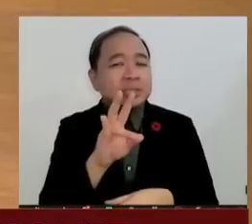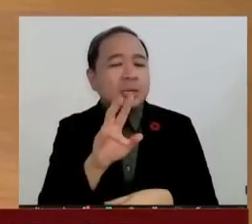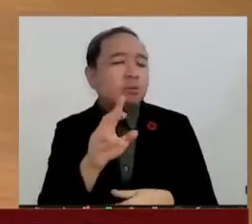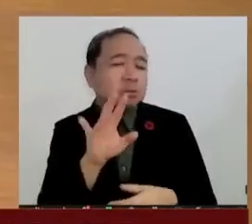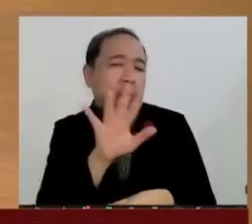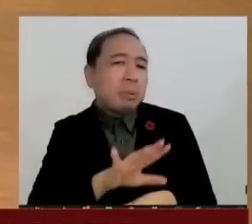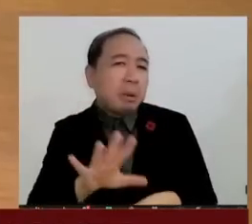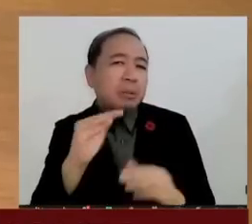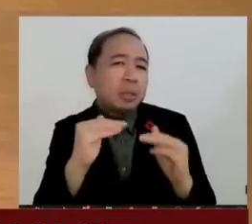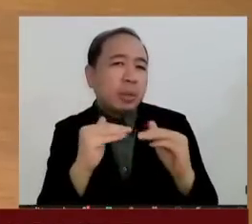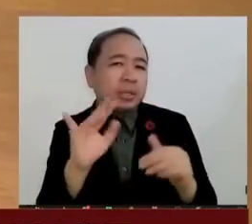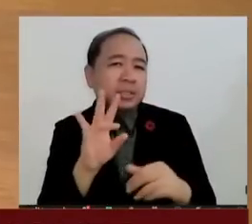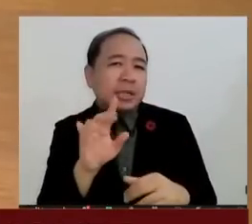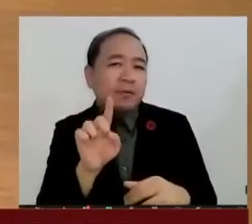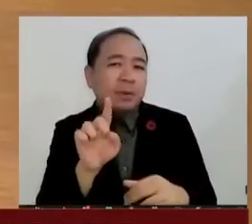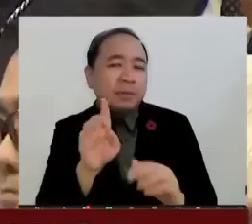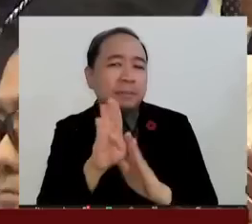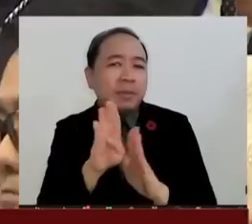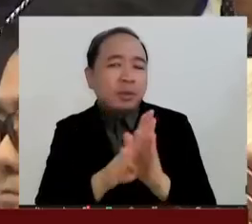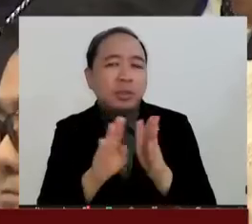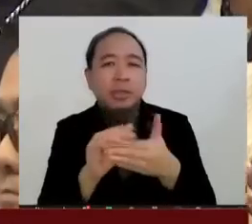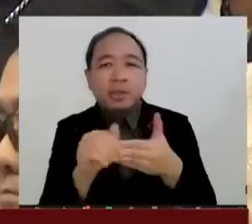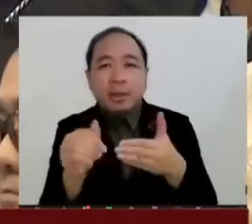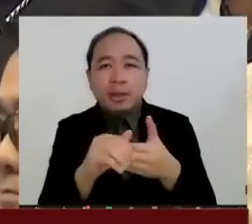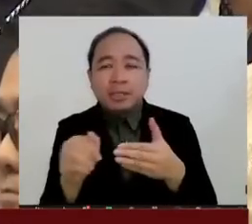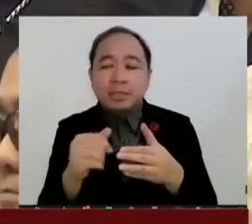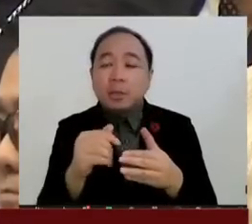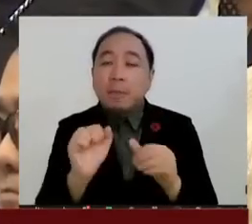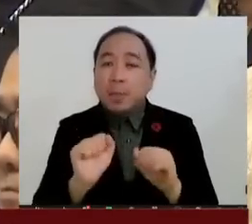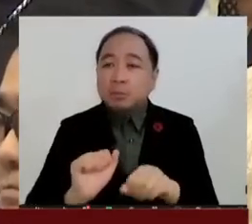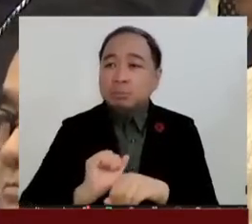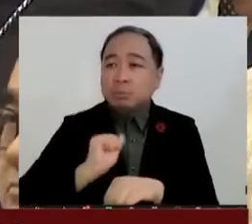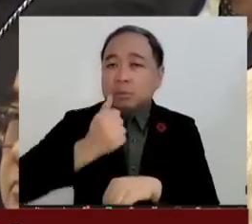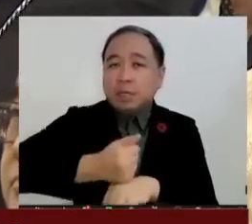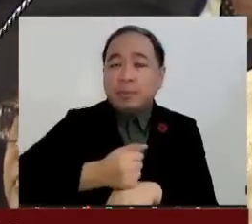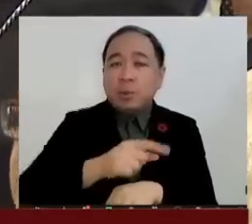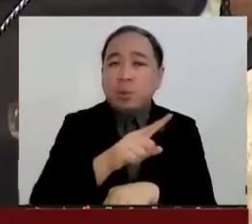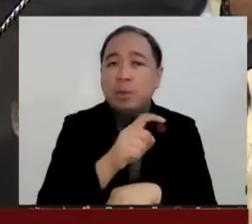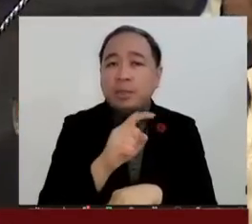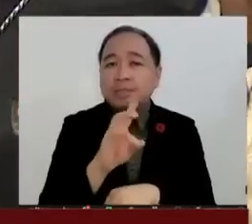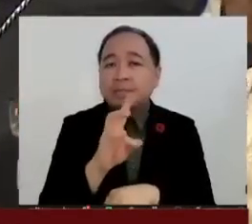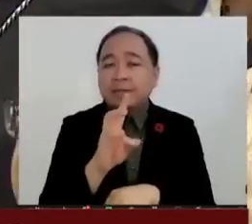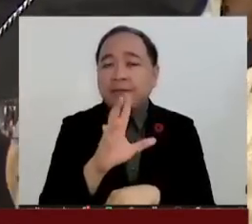$71 billion, with a potential to generate 175,000 jobs.